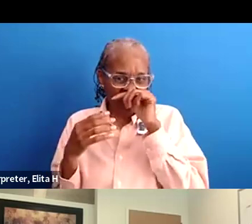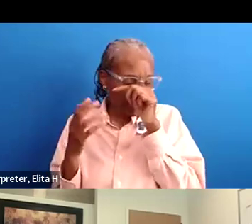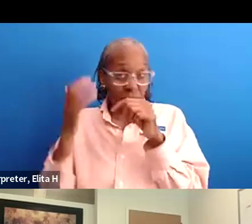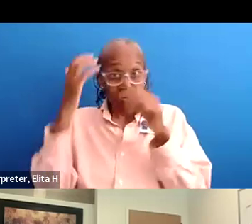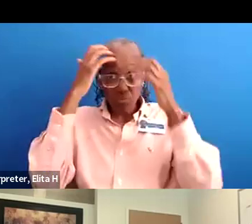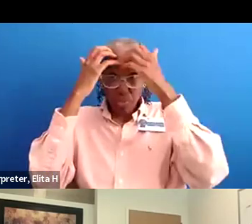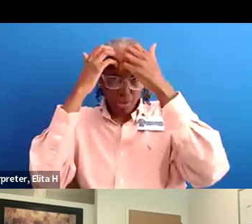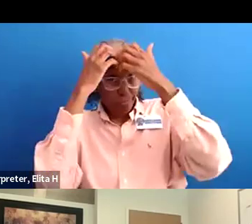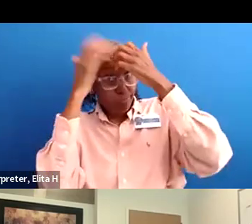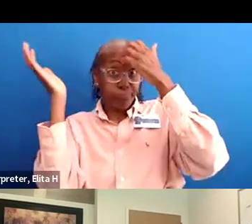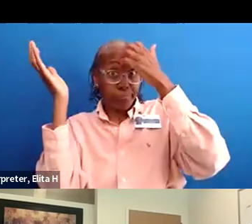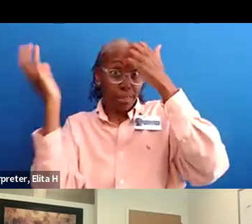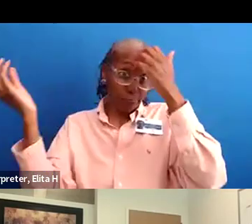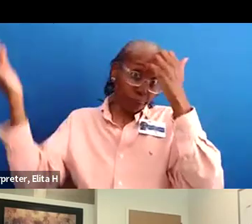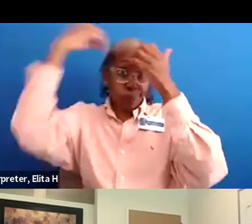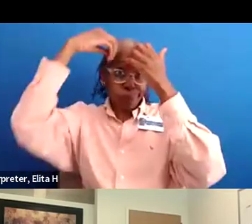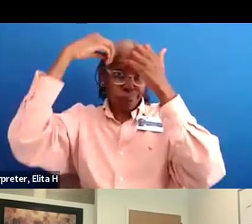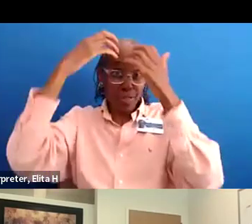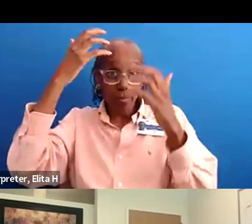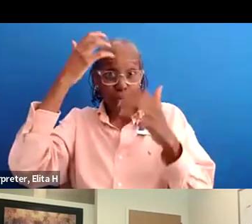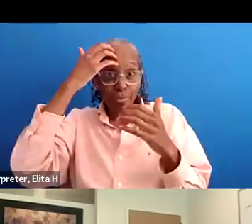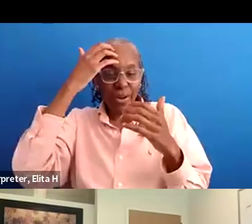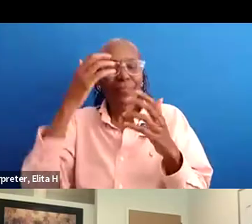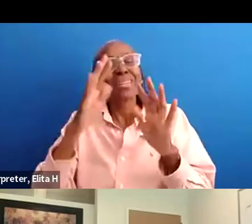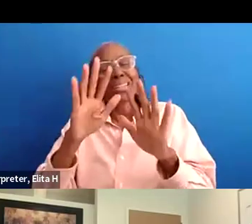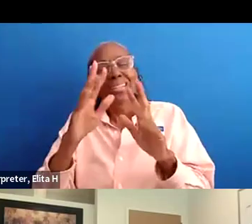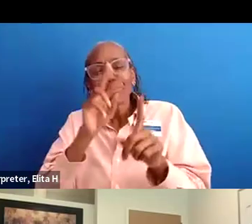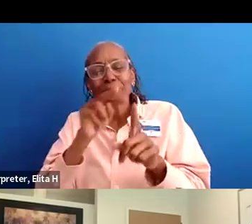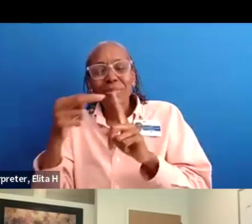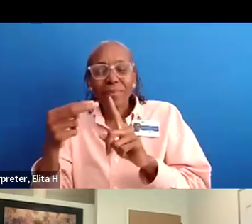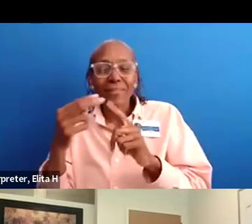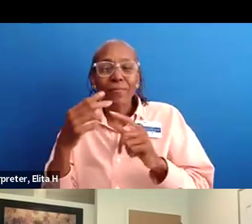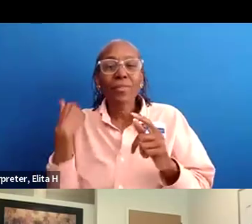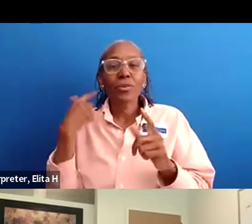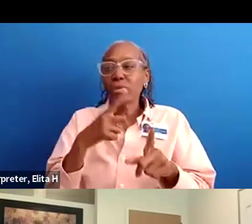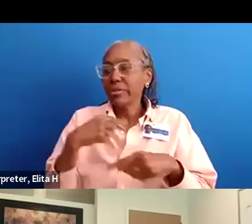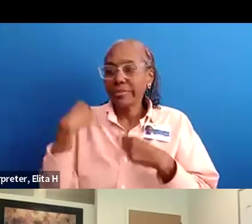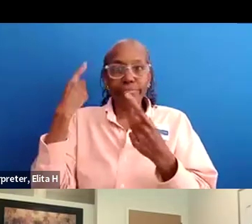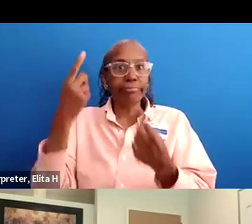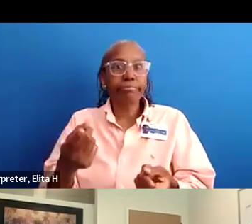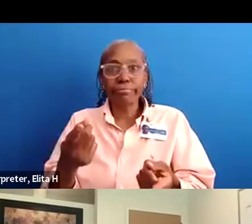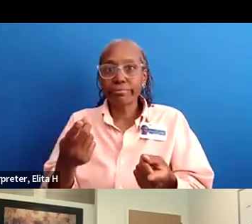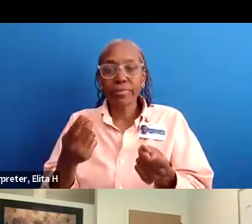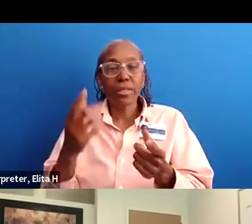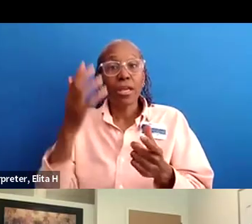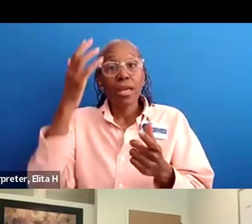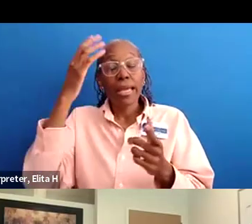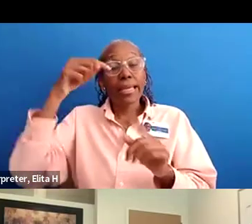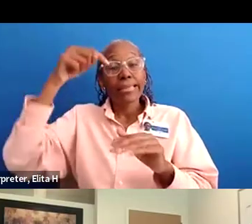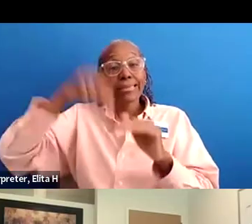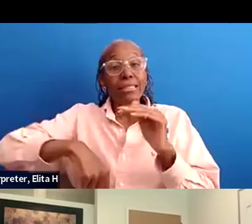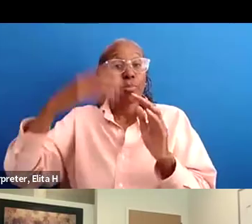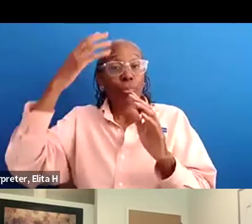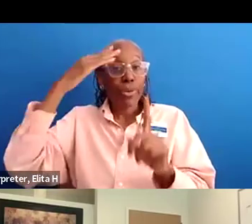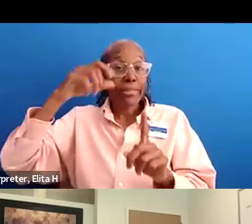up my skull and you're going to put something into my brain. Just to give people perspective, we've been deep brain stimulation has been